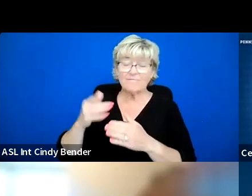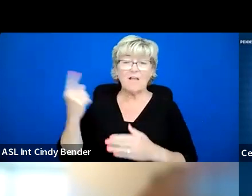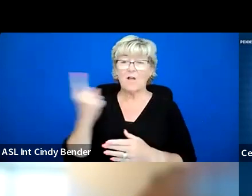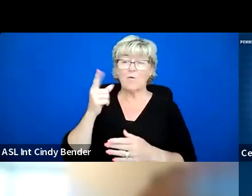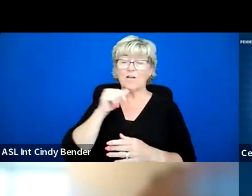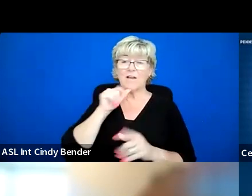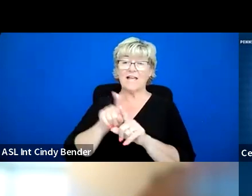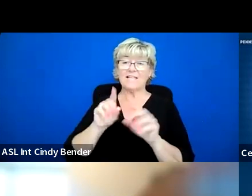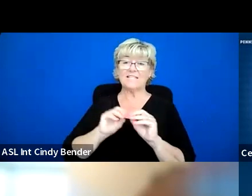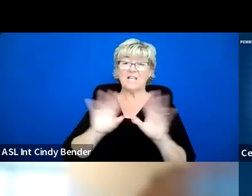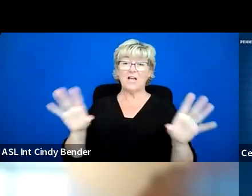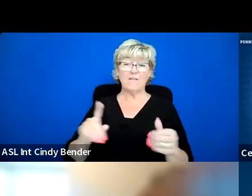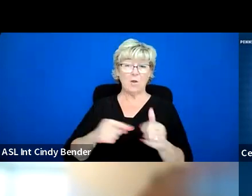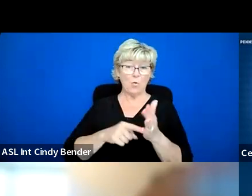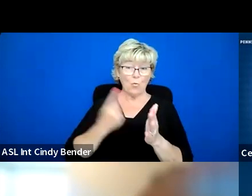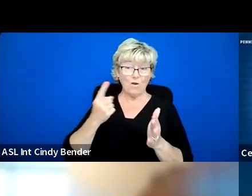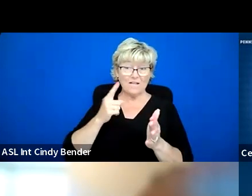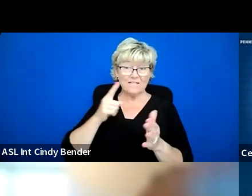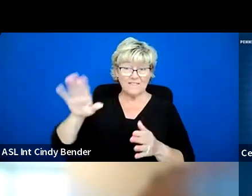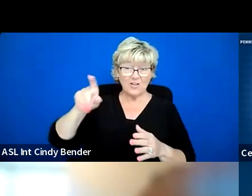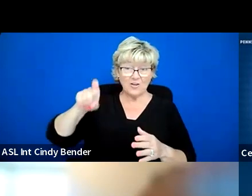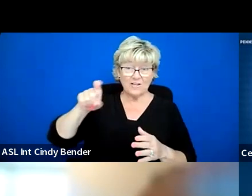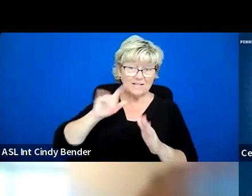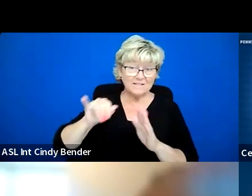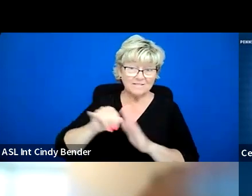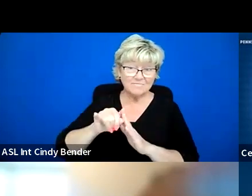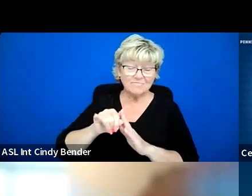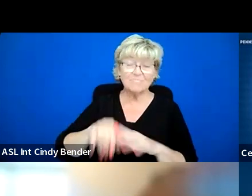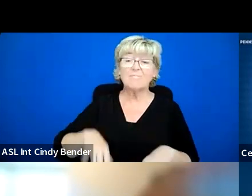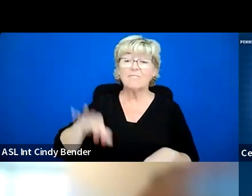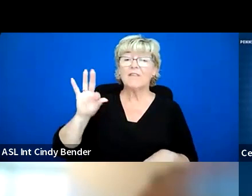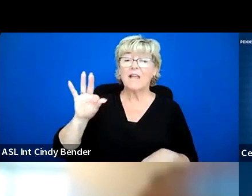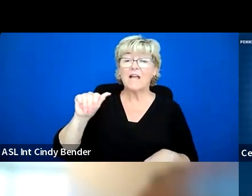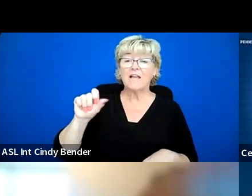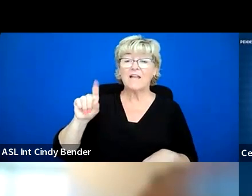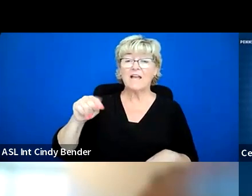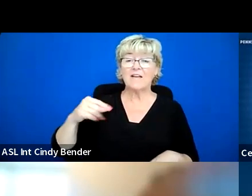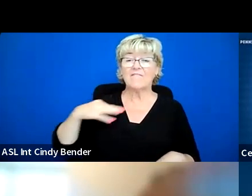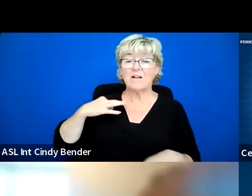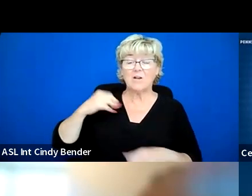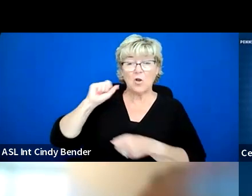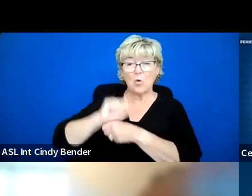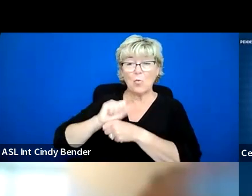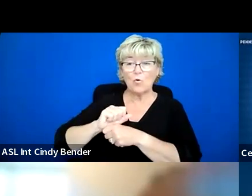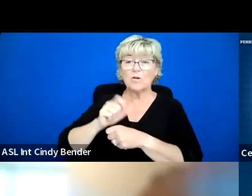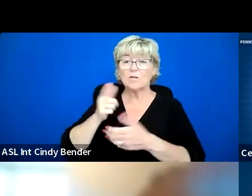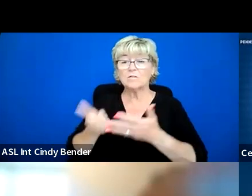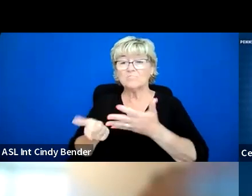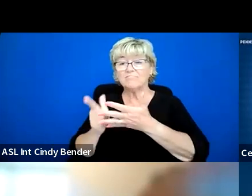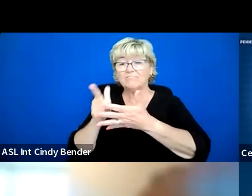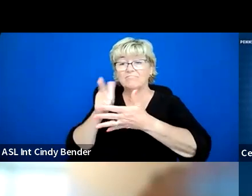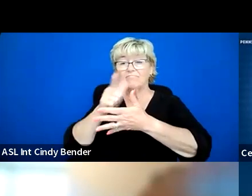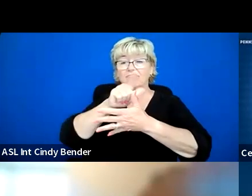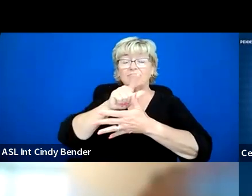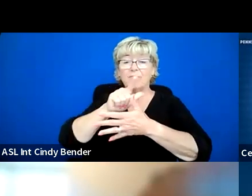obvious. And then once the need has been identified, the FAST volunteer works within the shelter chain of command or organization